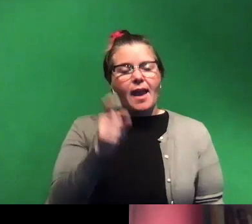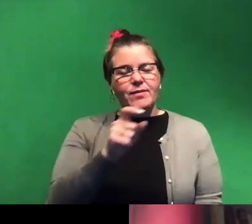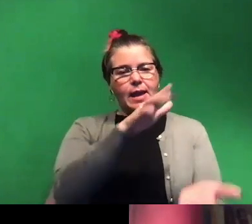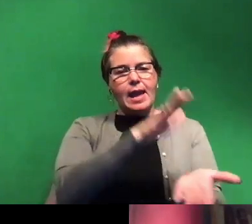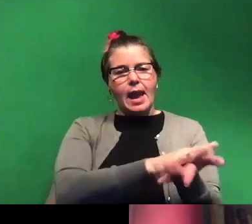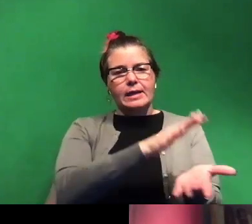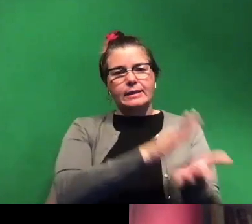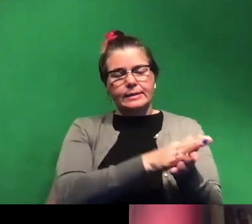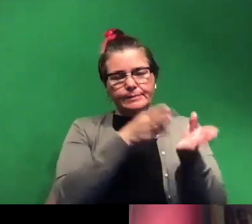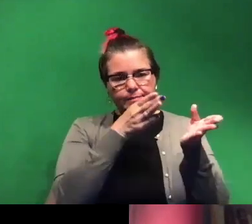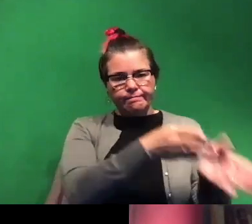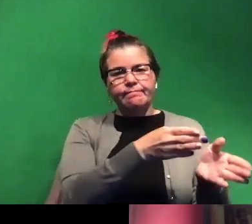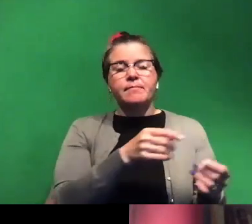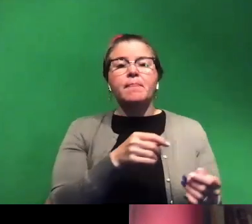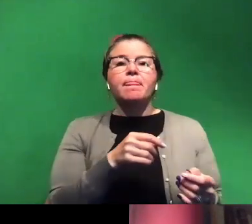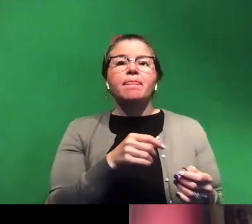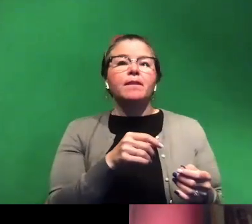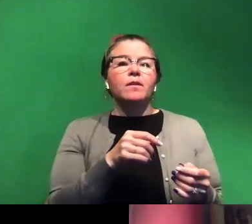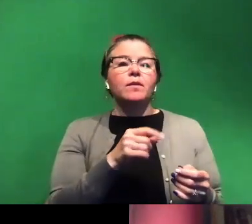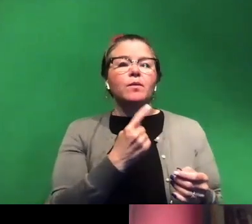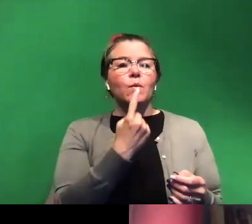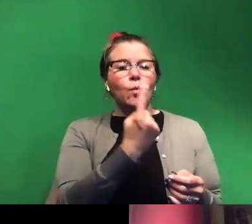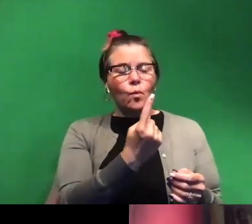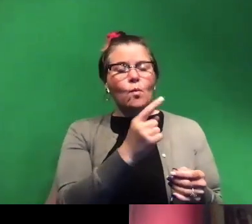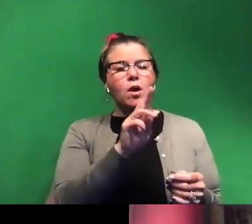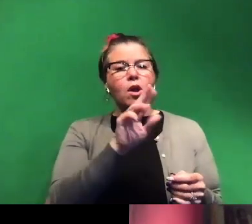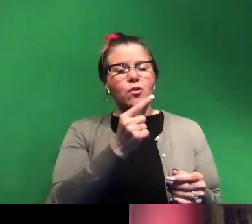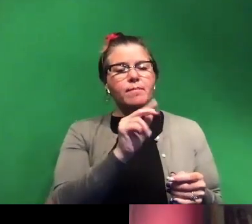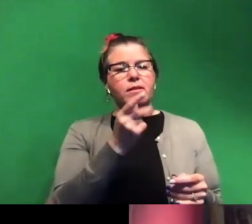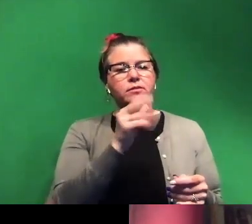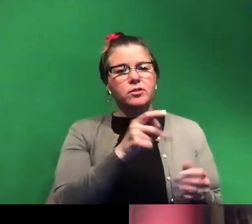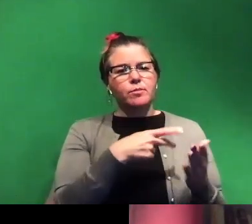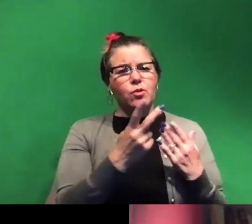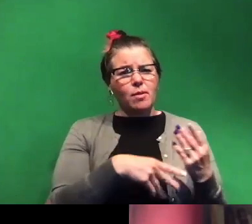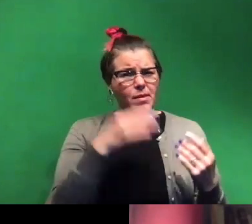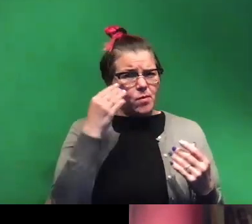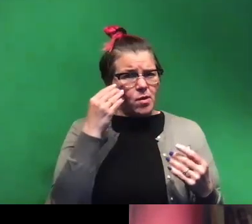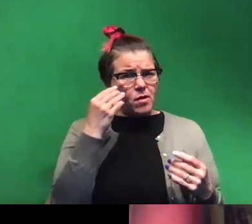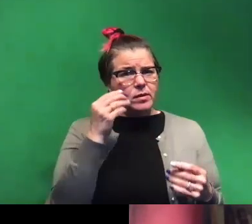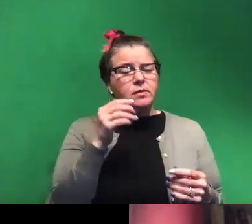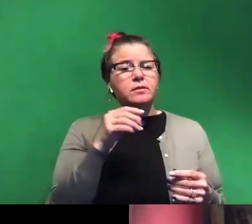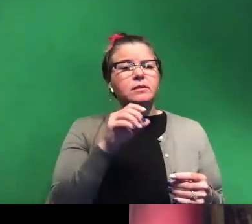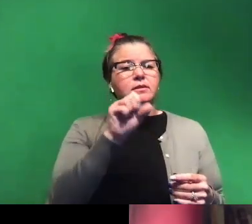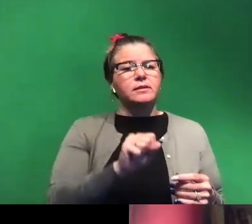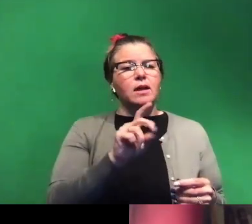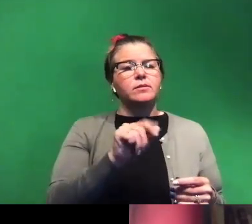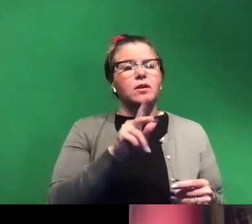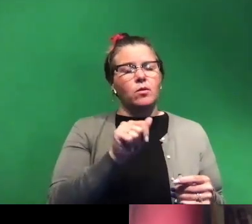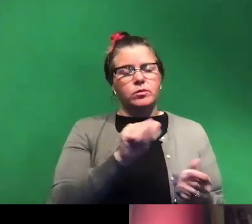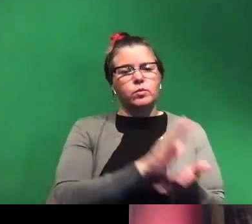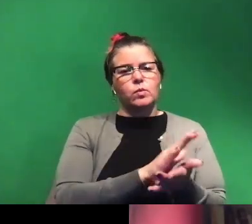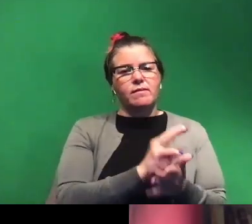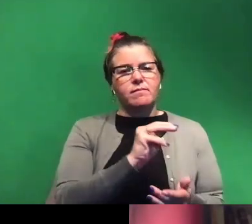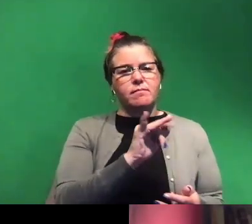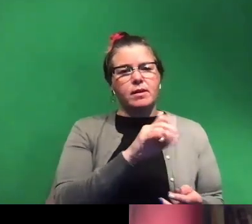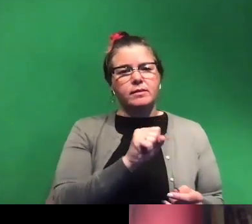route where, there's only one undergraduate paleontology program that I know of, and that's at the South Dakota School of Mines. Otherwise, you